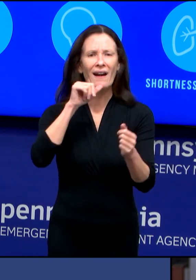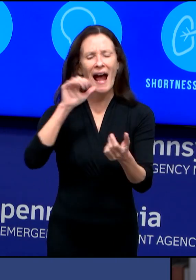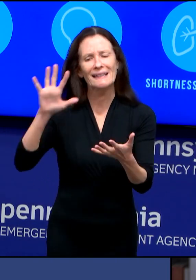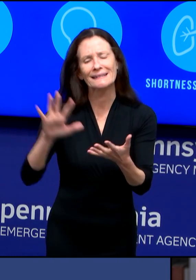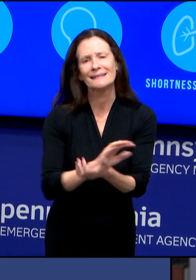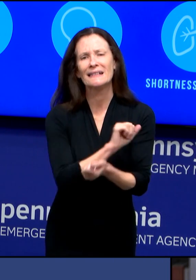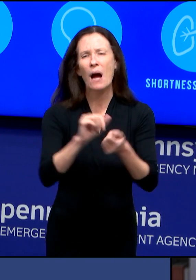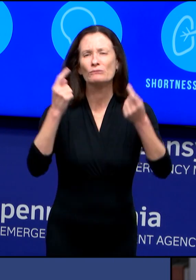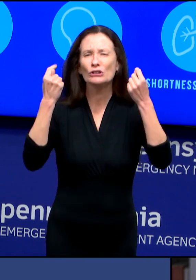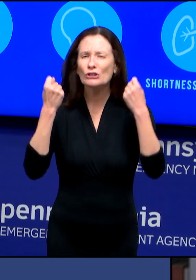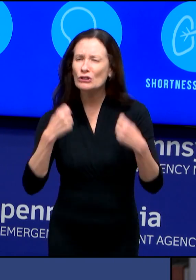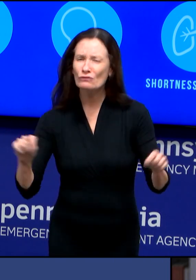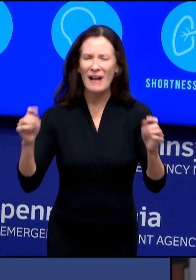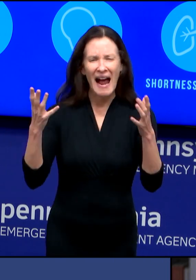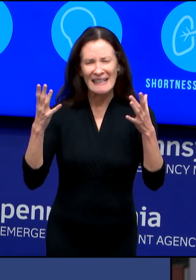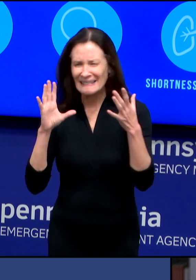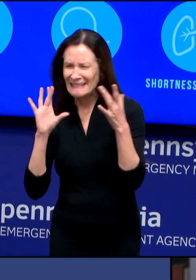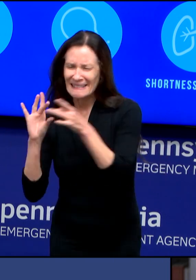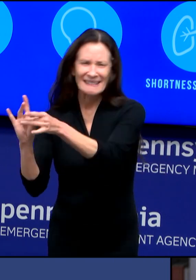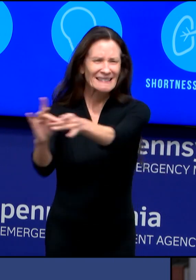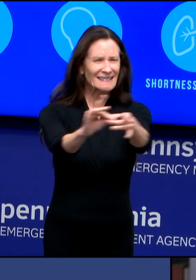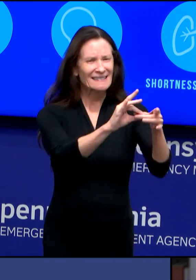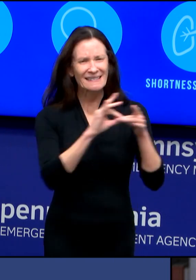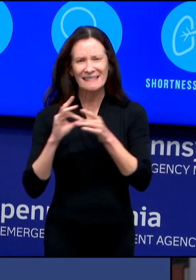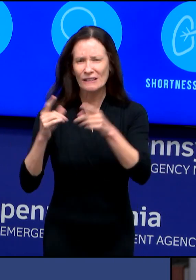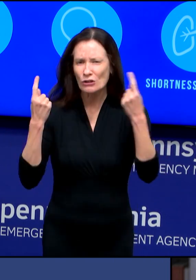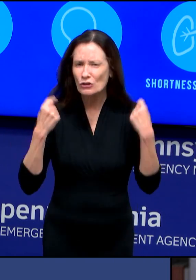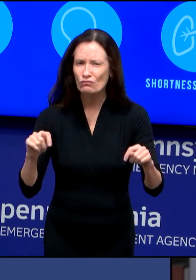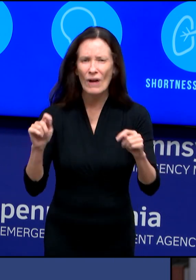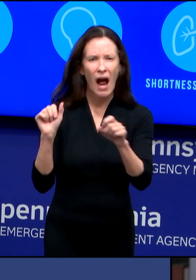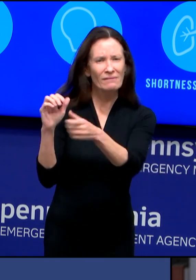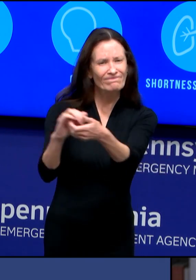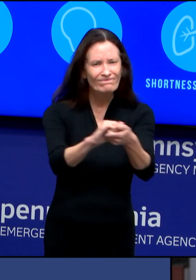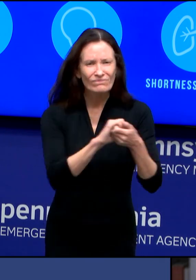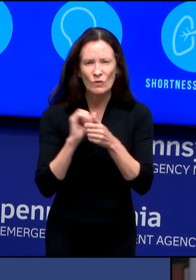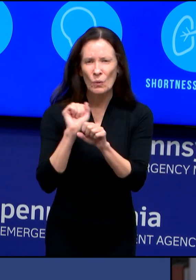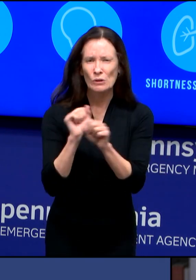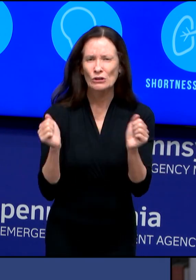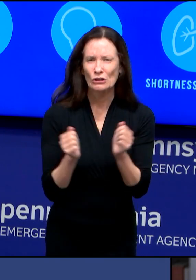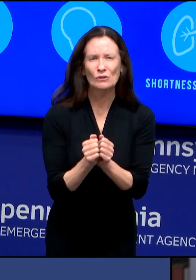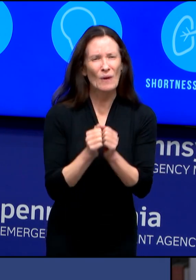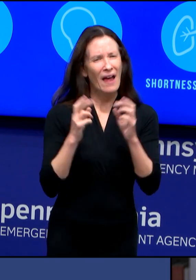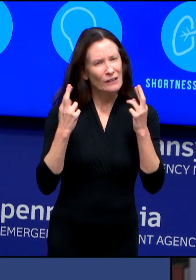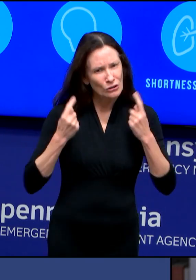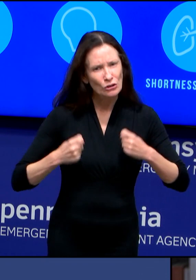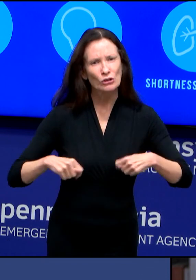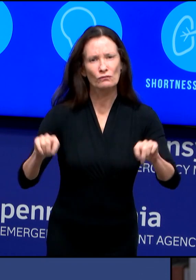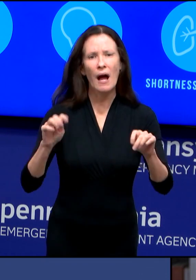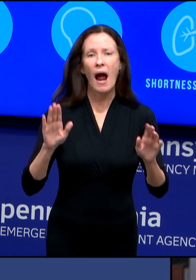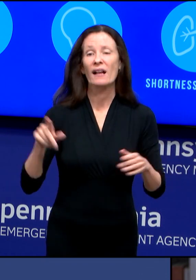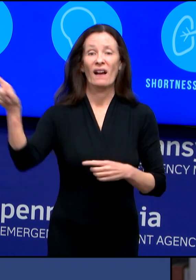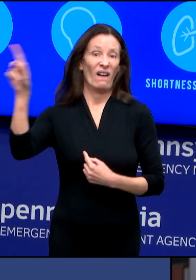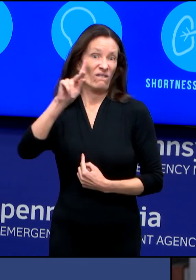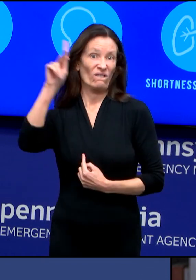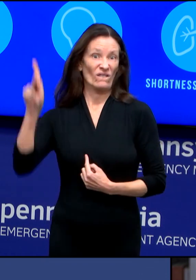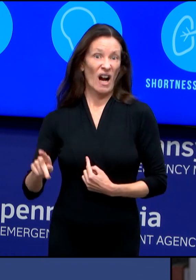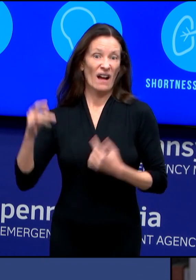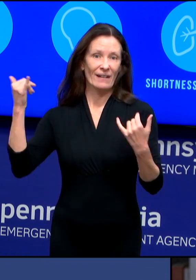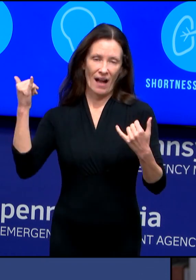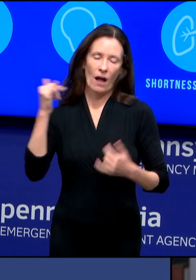already issued a stay-in-place order, and I am issuing a stay-at-home order for 6 more counties right